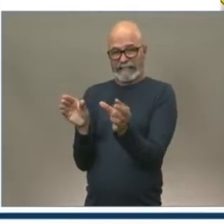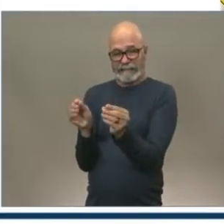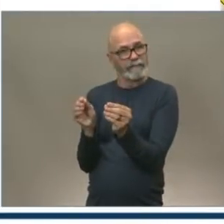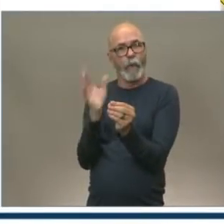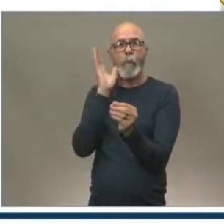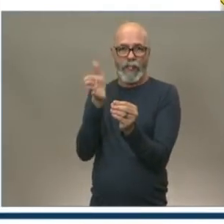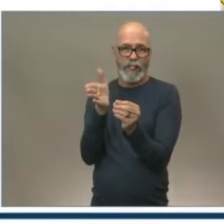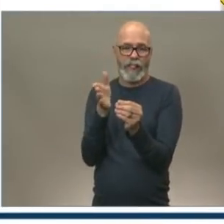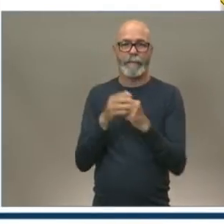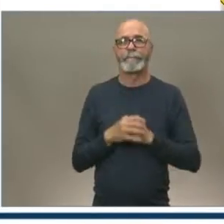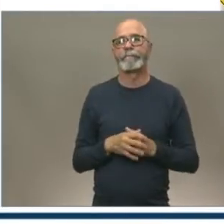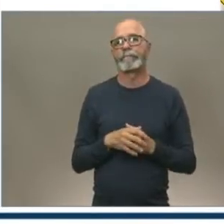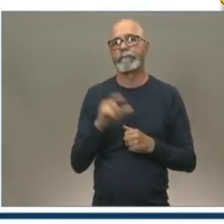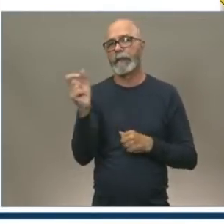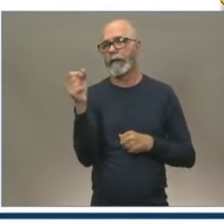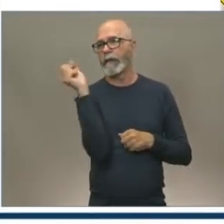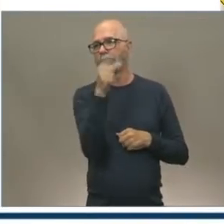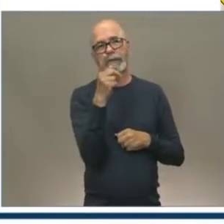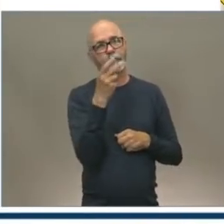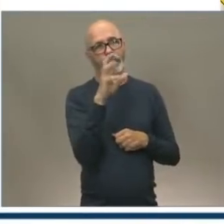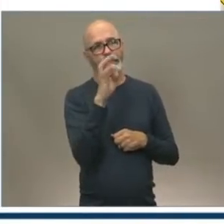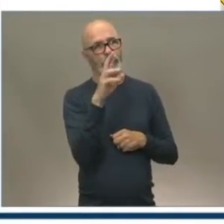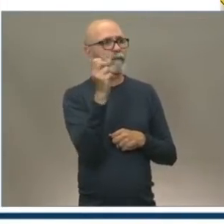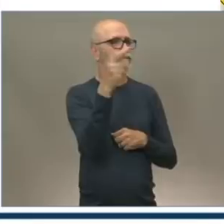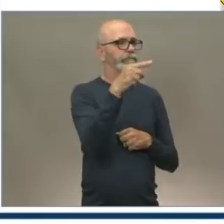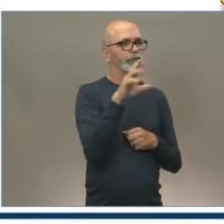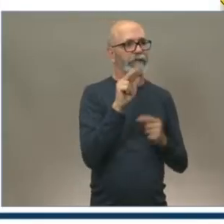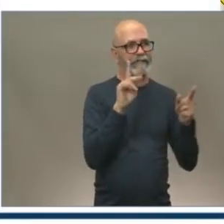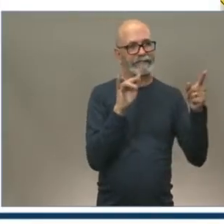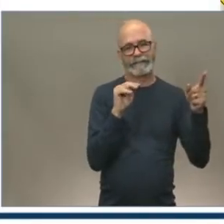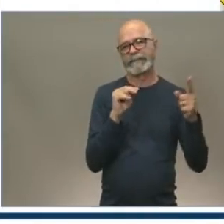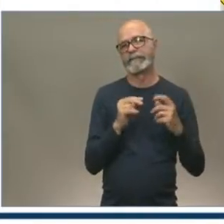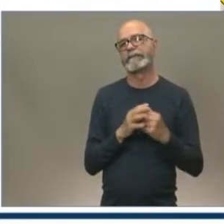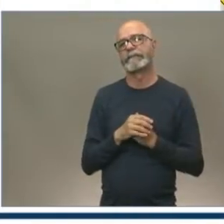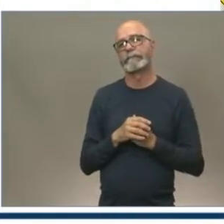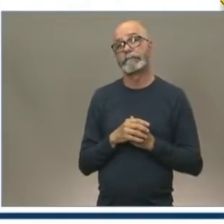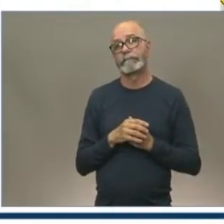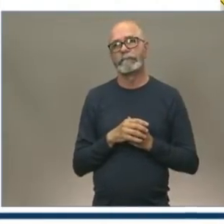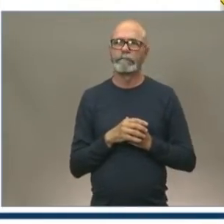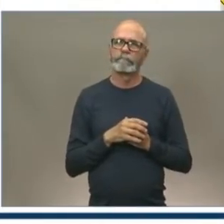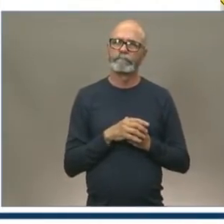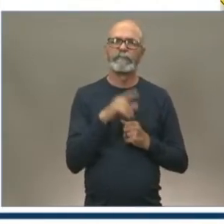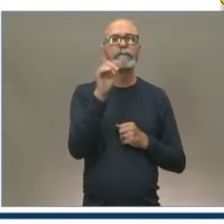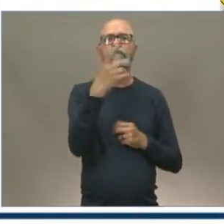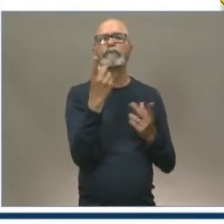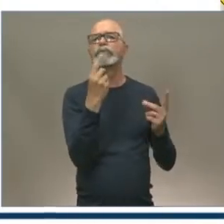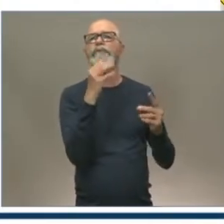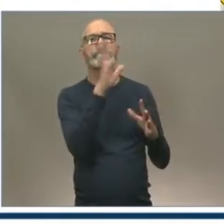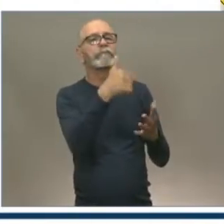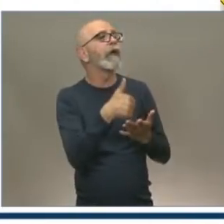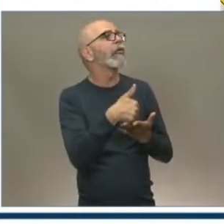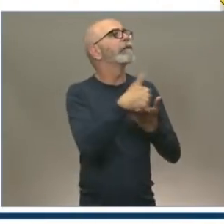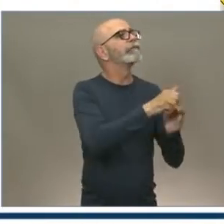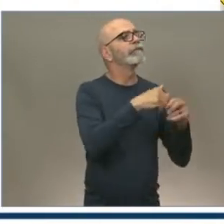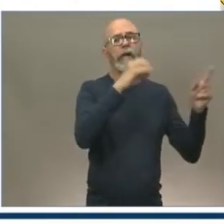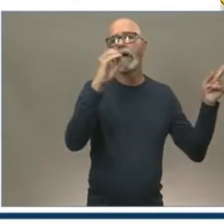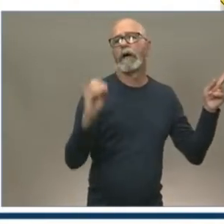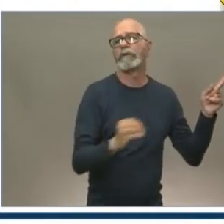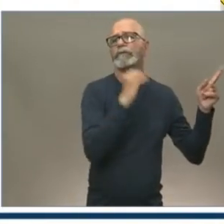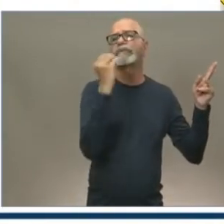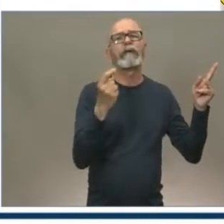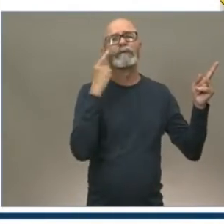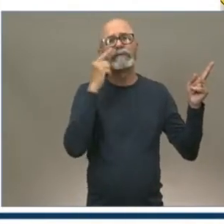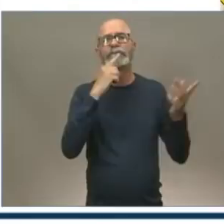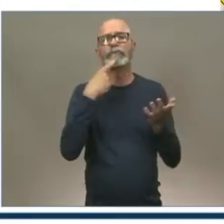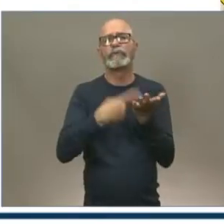Wondering if you can tell us any specifics about what you're willing to offer Ontario in terms of support. I know the topic of ventilators and